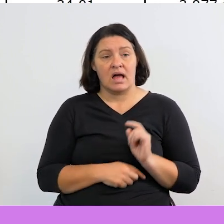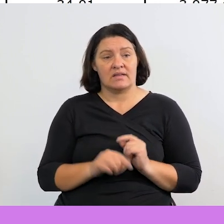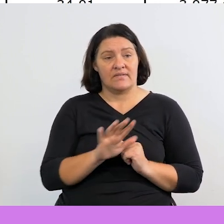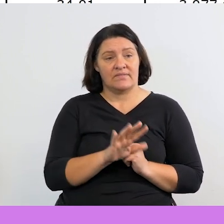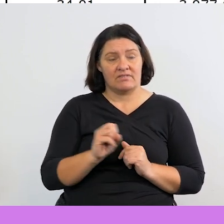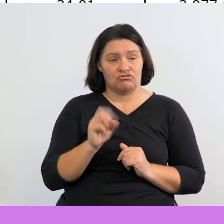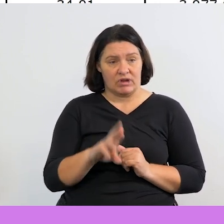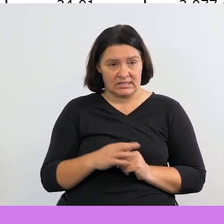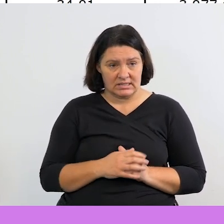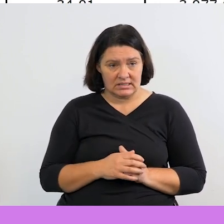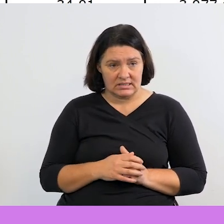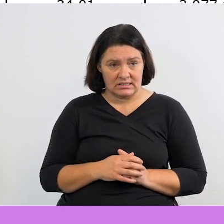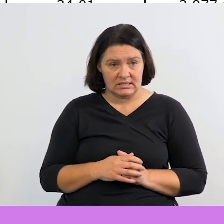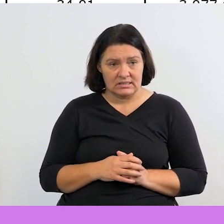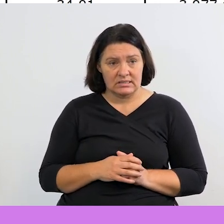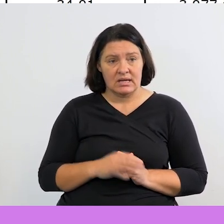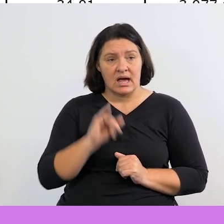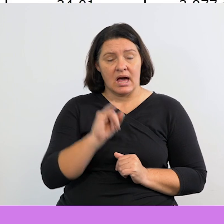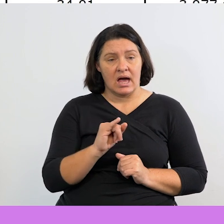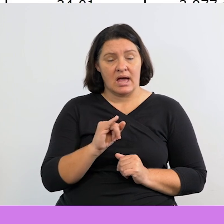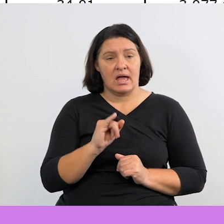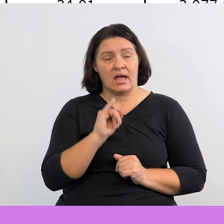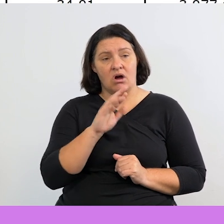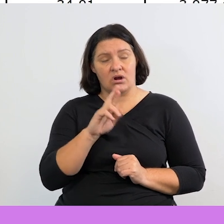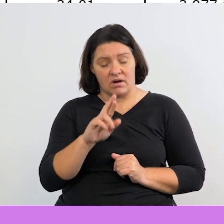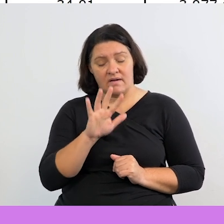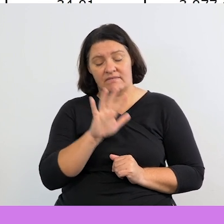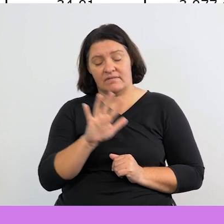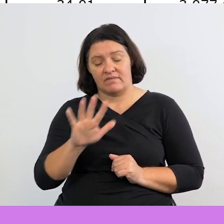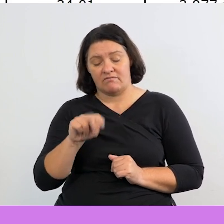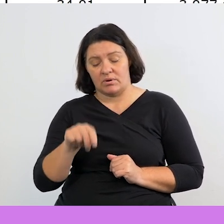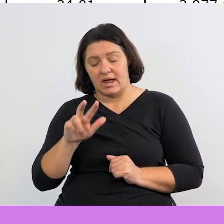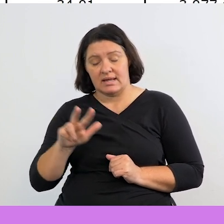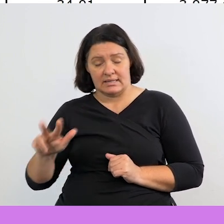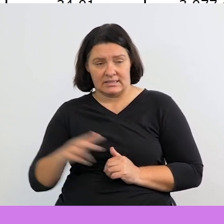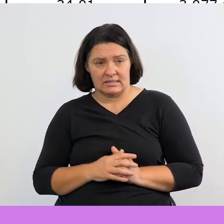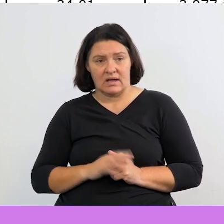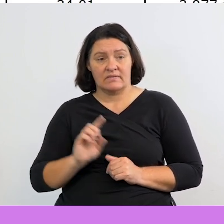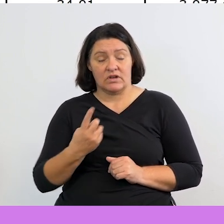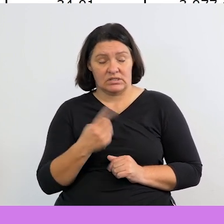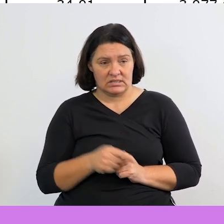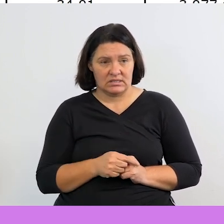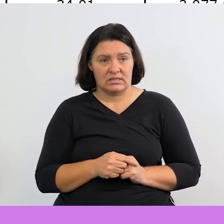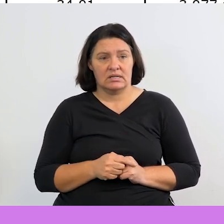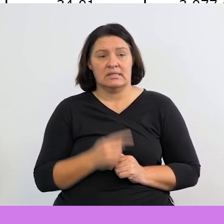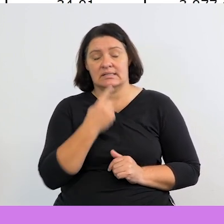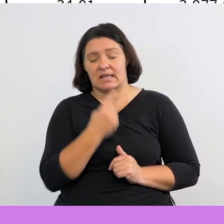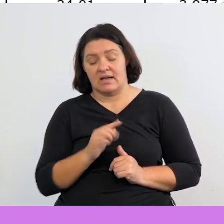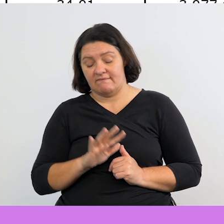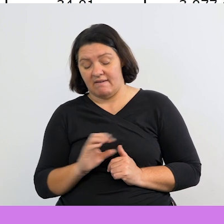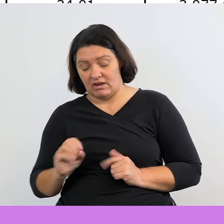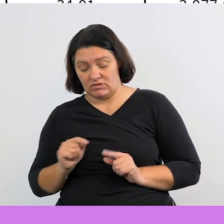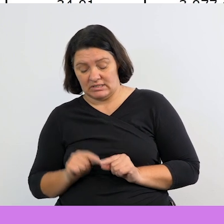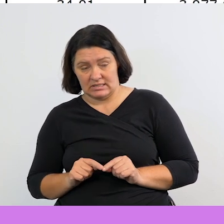salary is 500 rand and the IRR is 55.88%. So let's find the first part first. So I'm saying